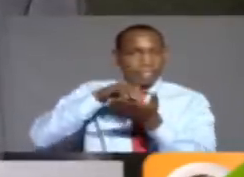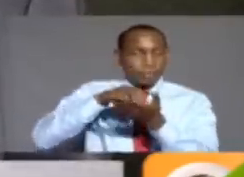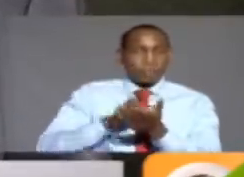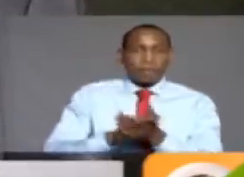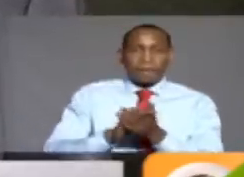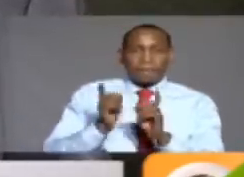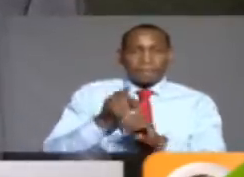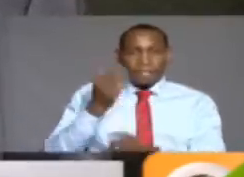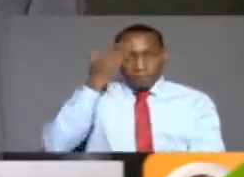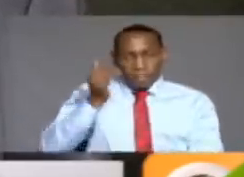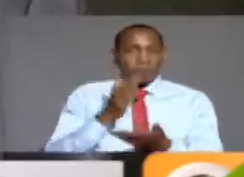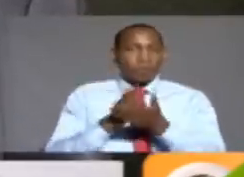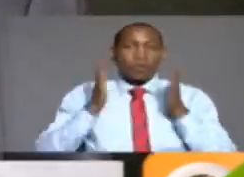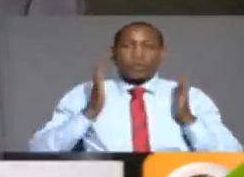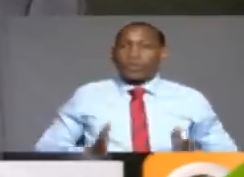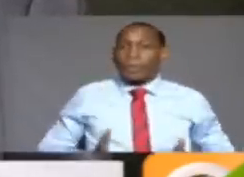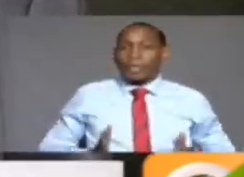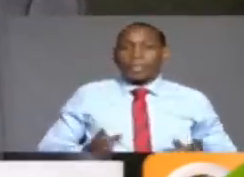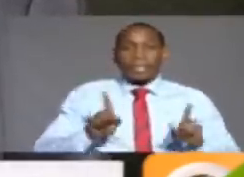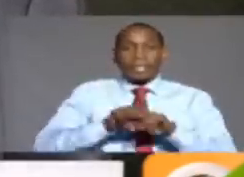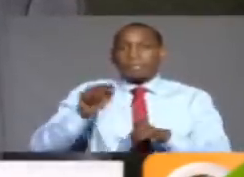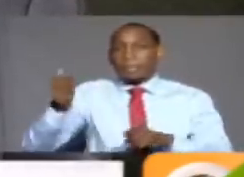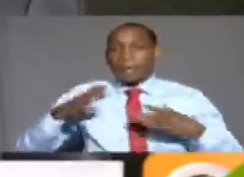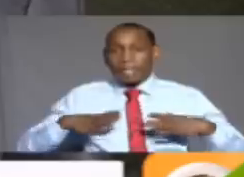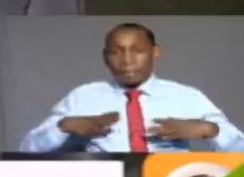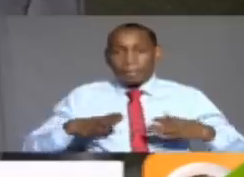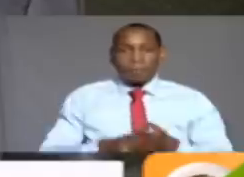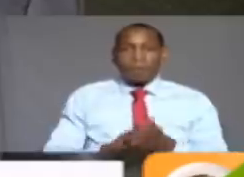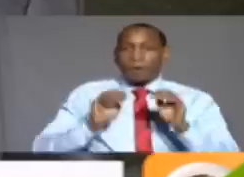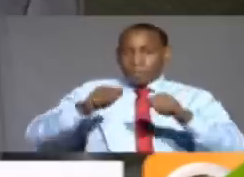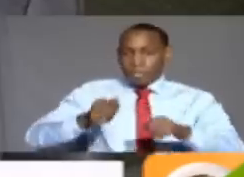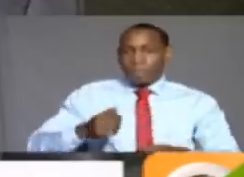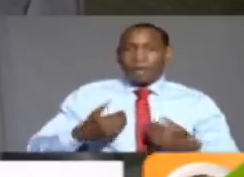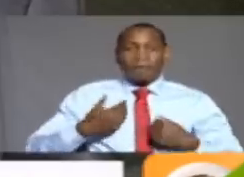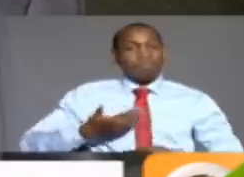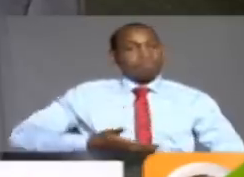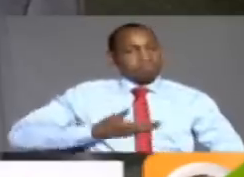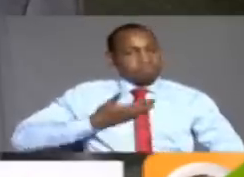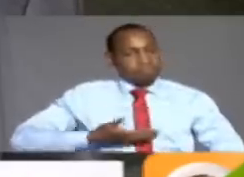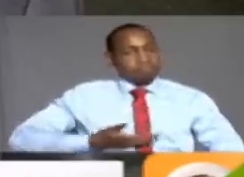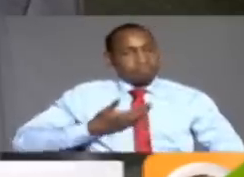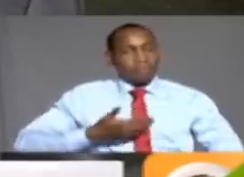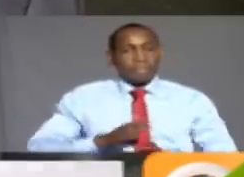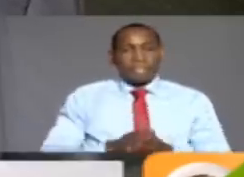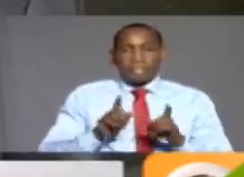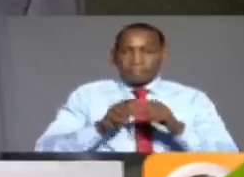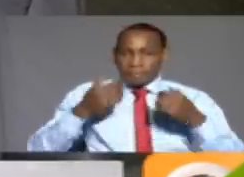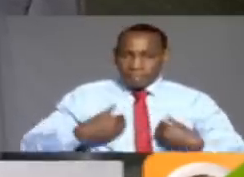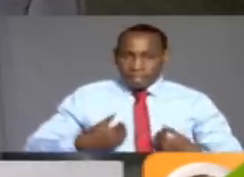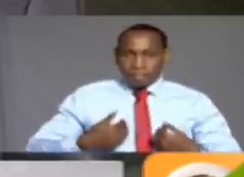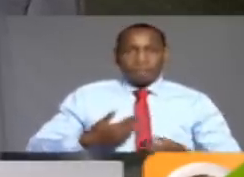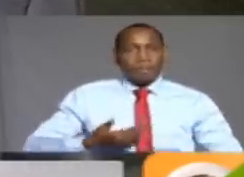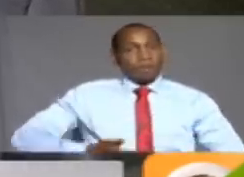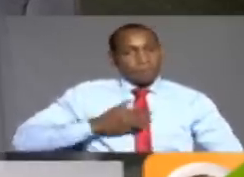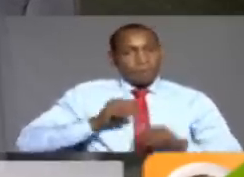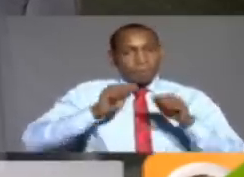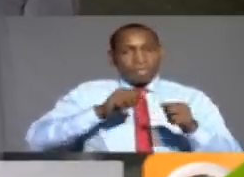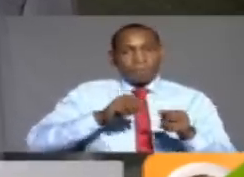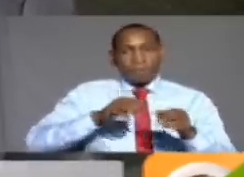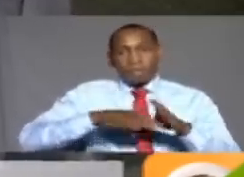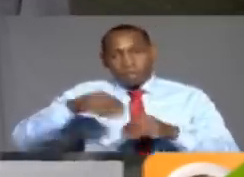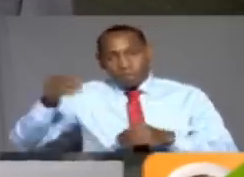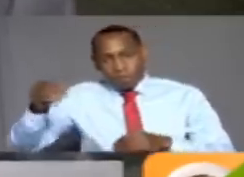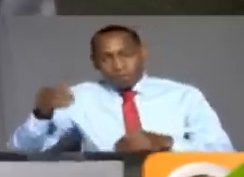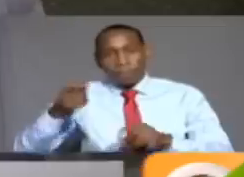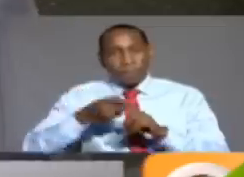First of all, because he's human. And it is human to be upset and to be angry. I get angry. I walk out of you. Yeah? It is